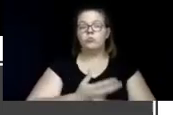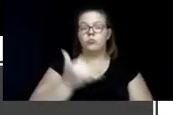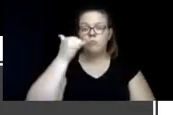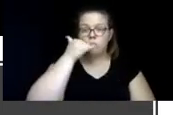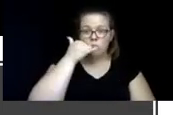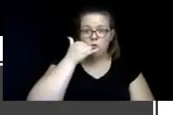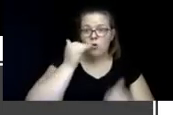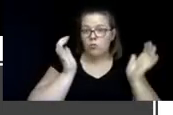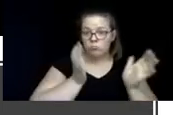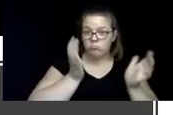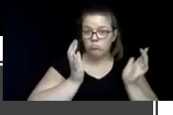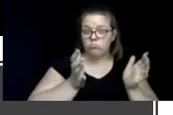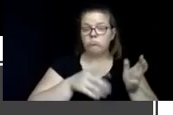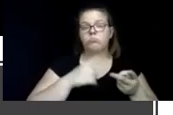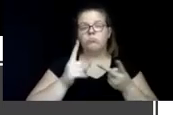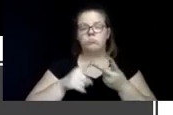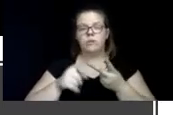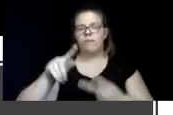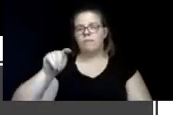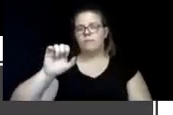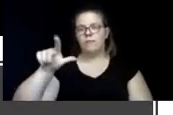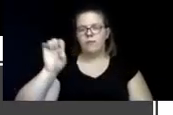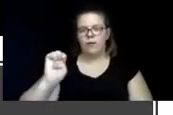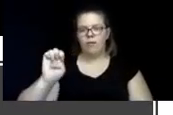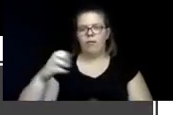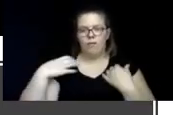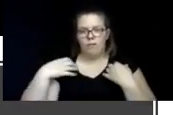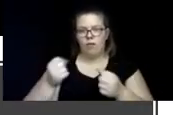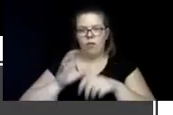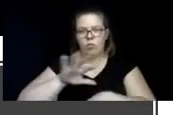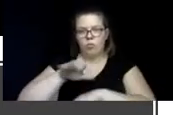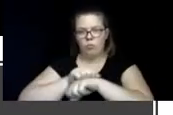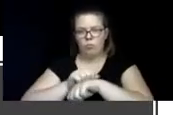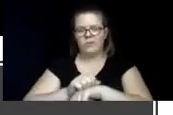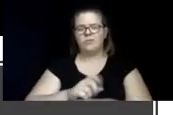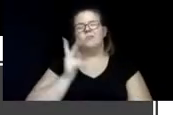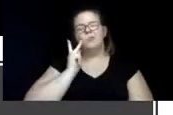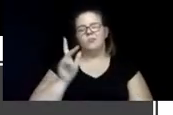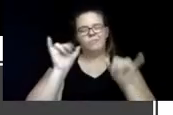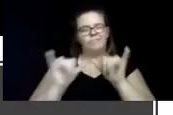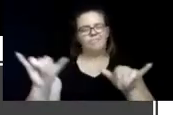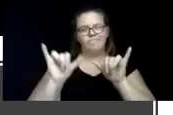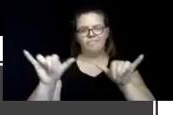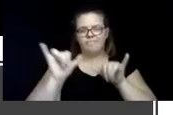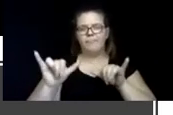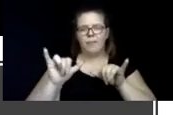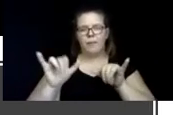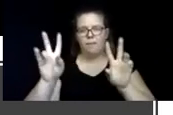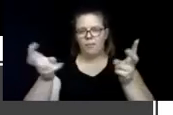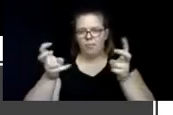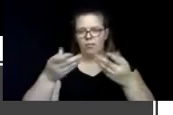phone calls and telehealth appointments. That's going to be a kind of a common theme throughout